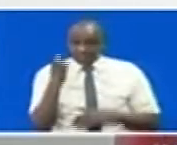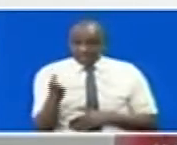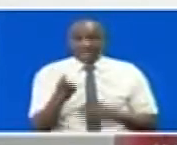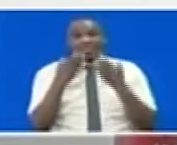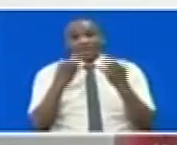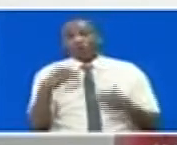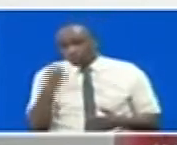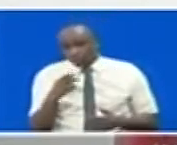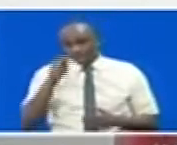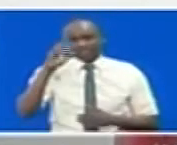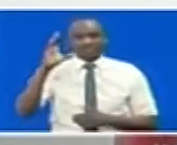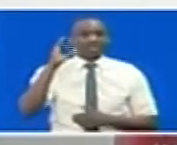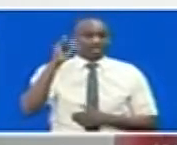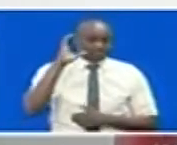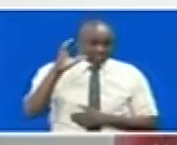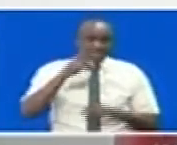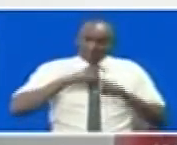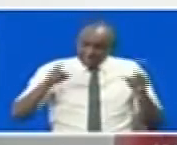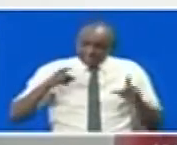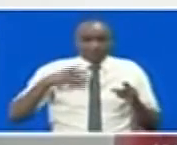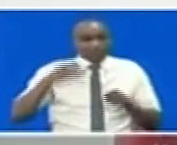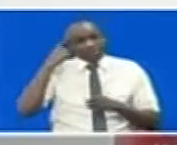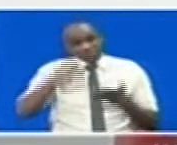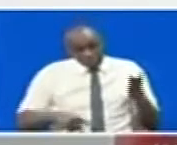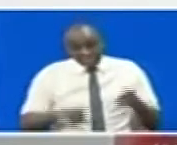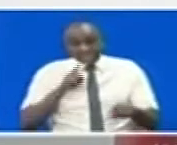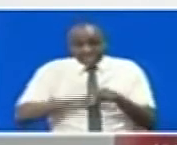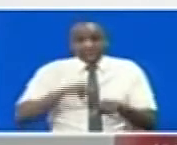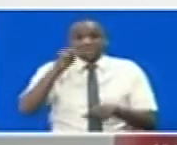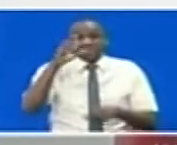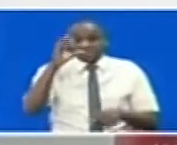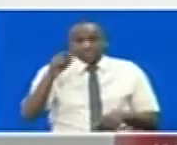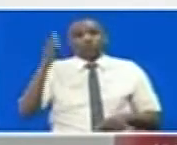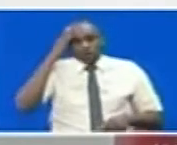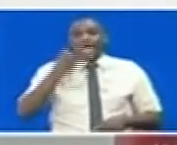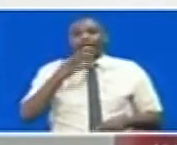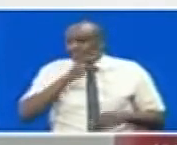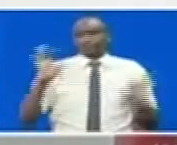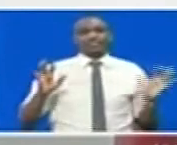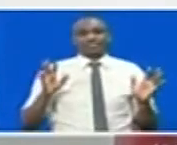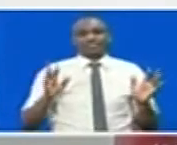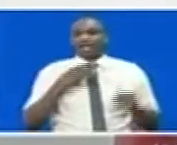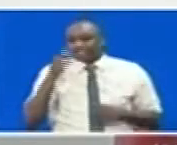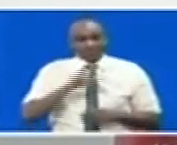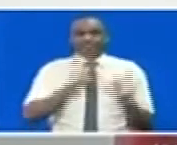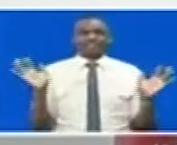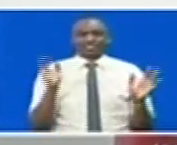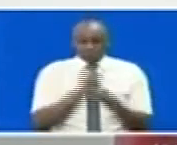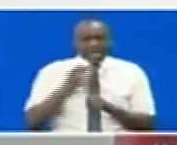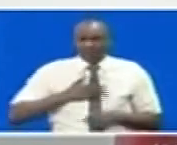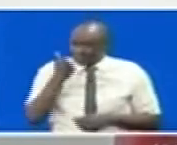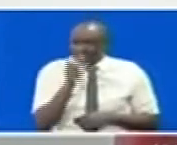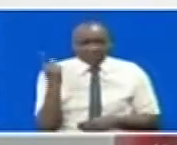to NCIC. But we seem to think about NCIC and hate speech.